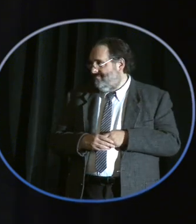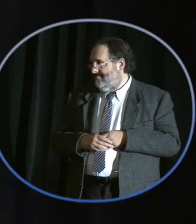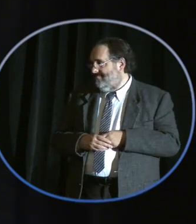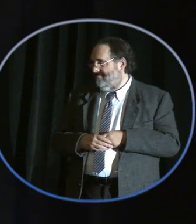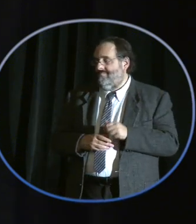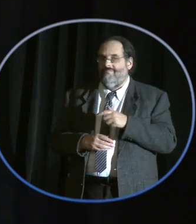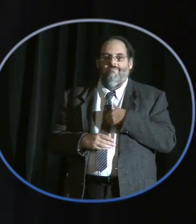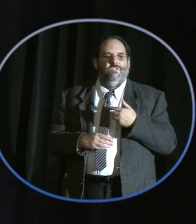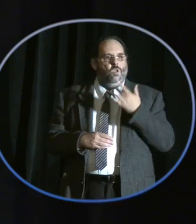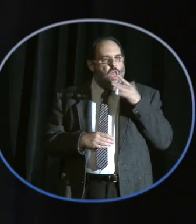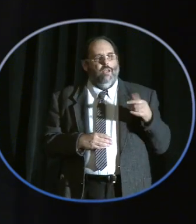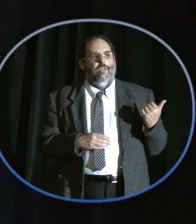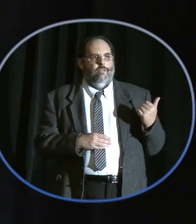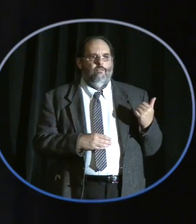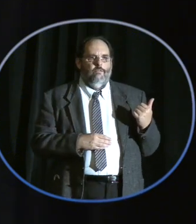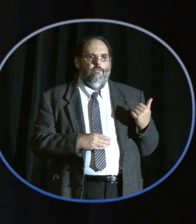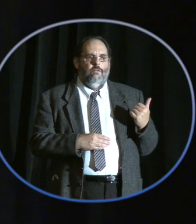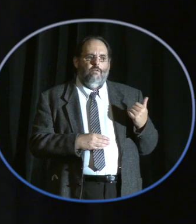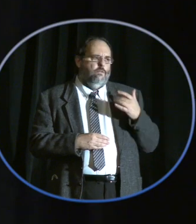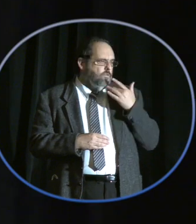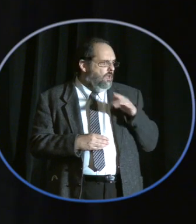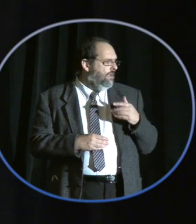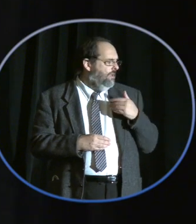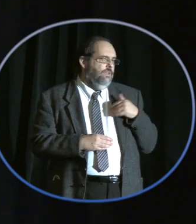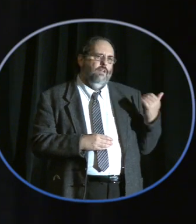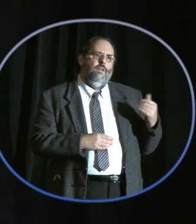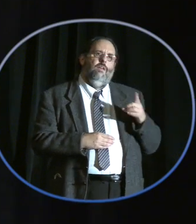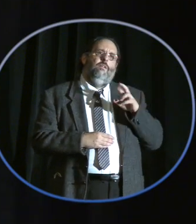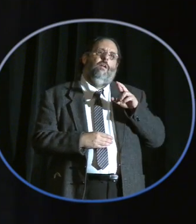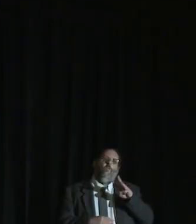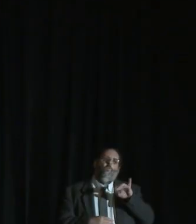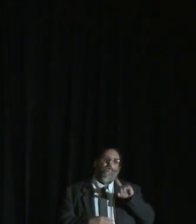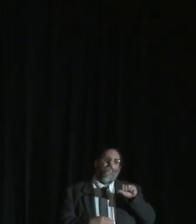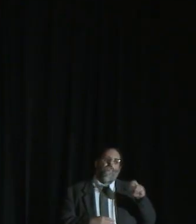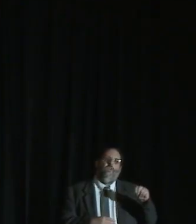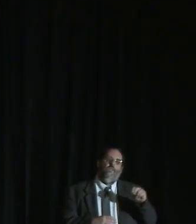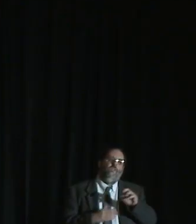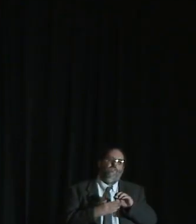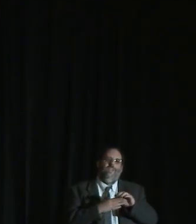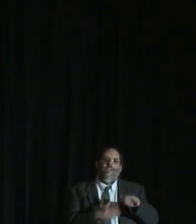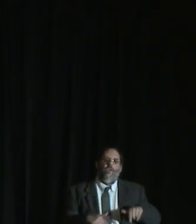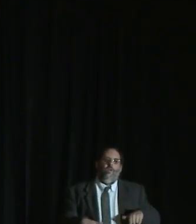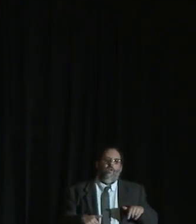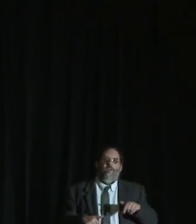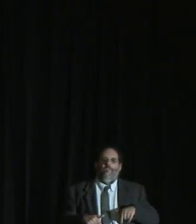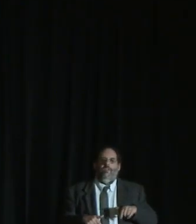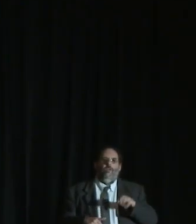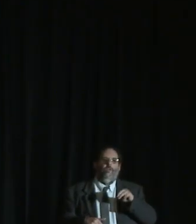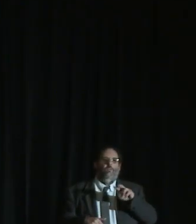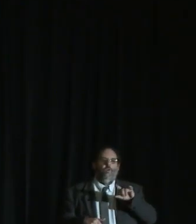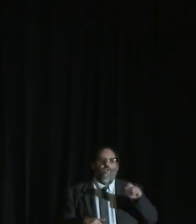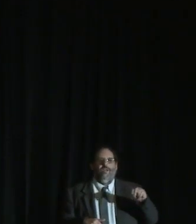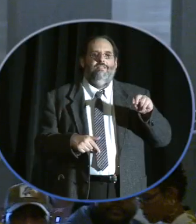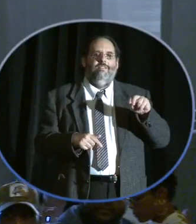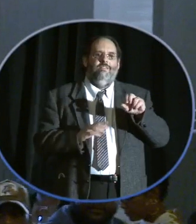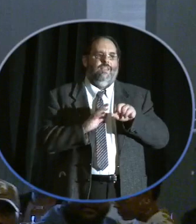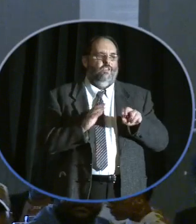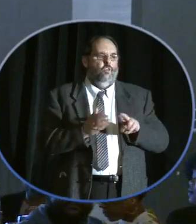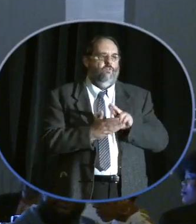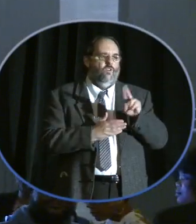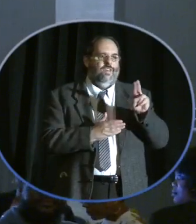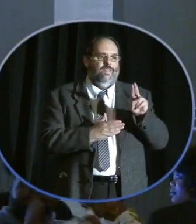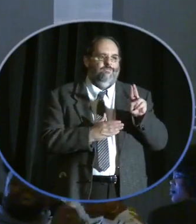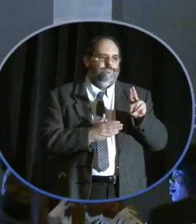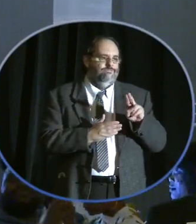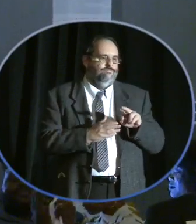We are so lucky to have Dr. Wilson as the leader of the Morgan State University.